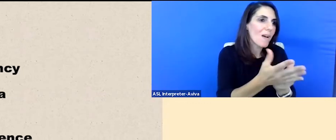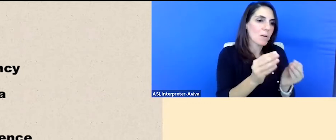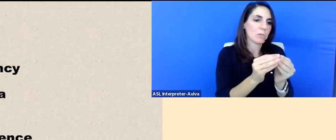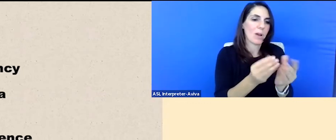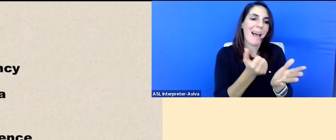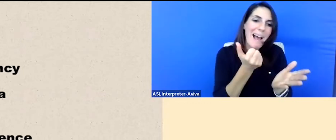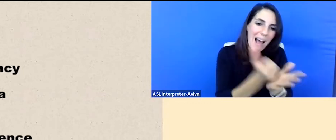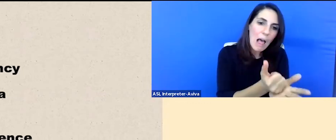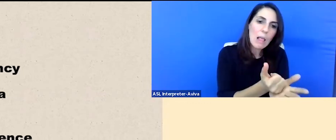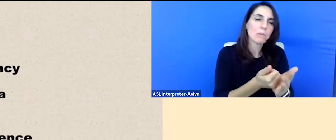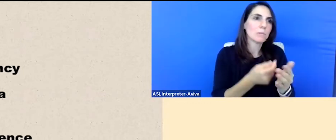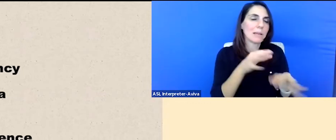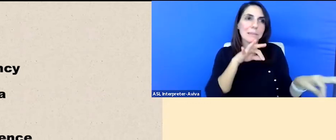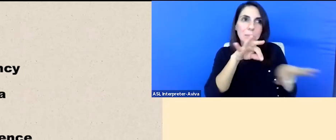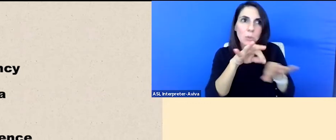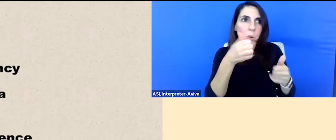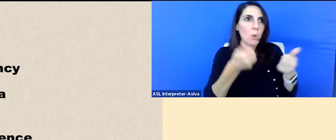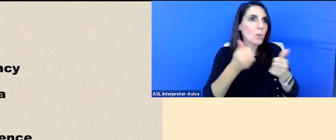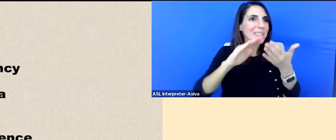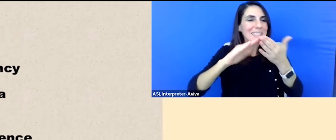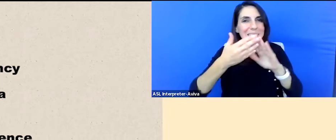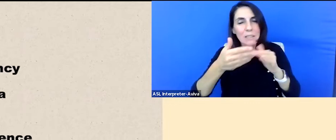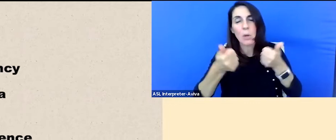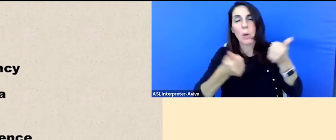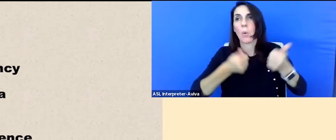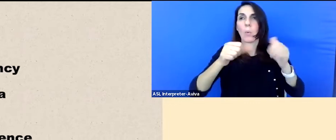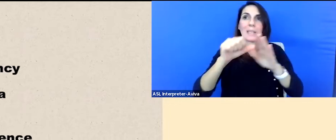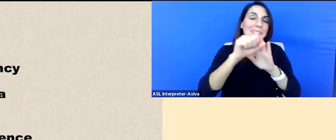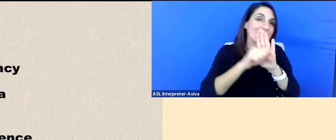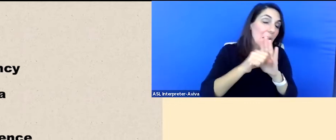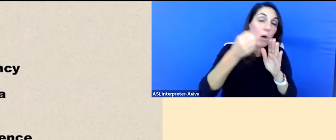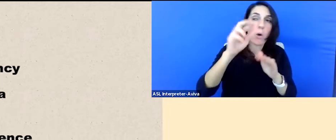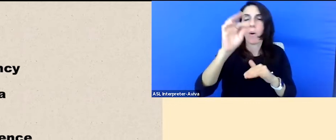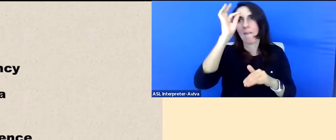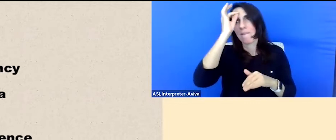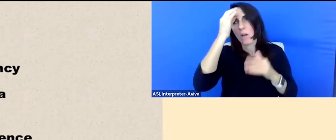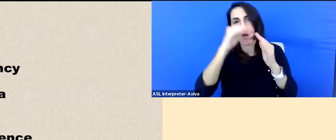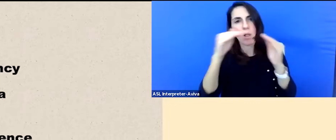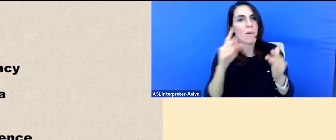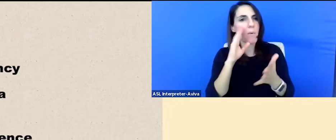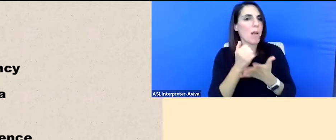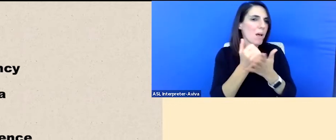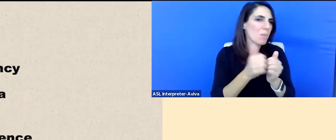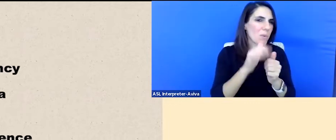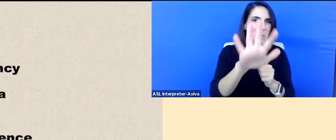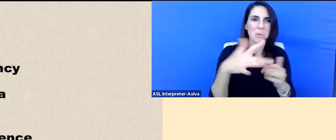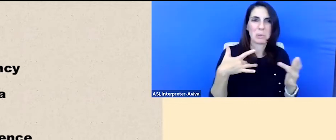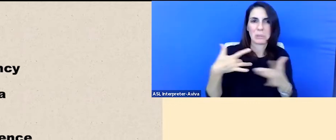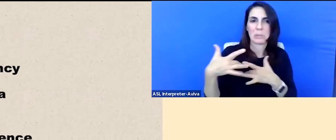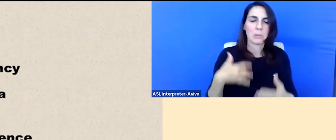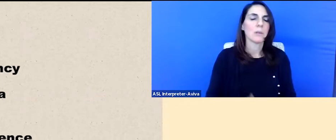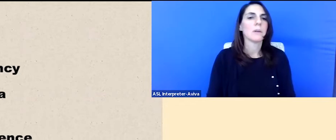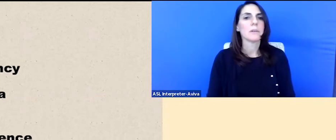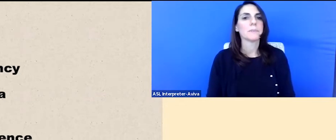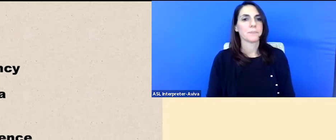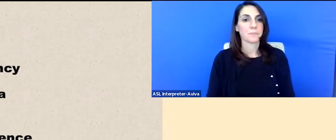to which municipal or state or federal level can help you with the concern you have. Now, we are a